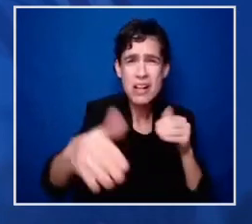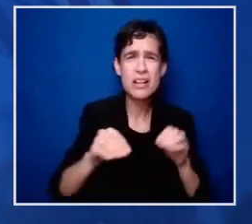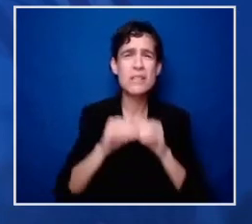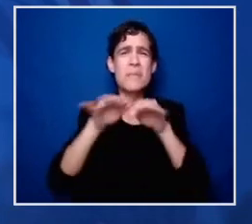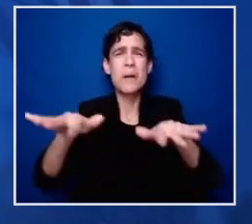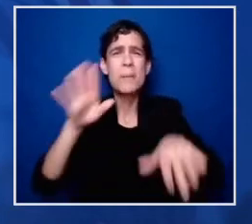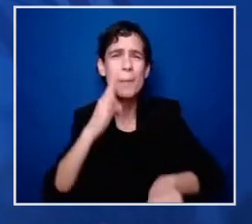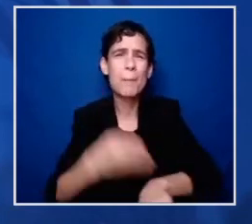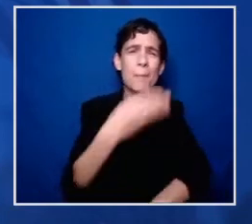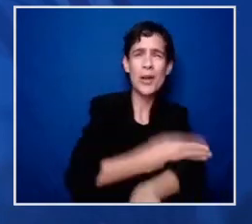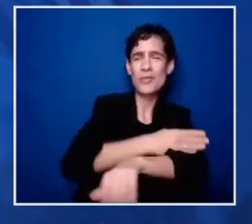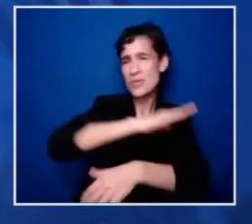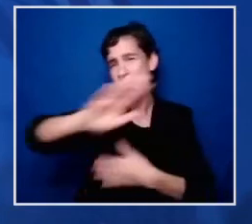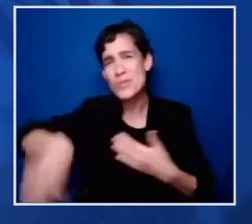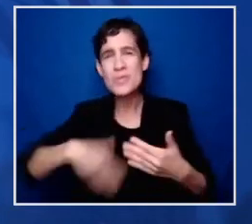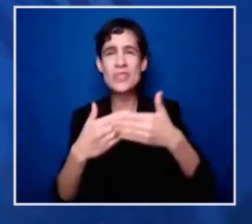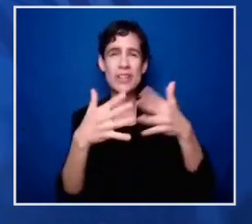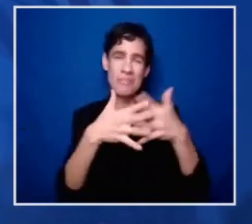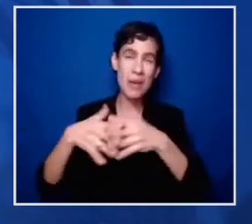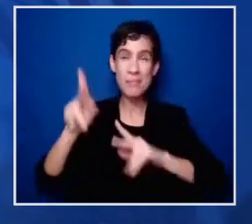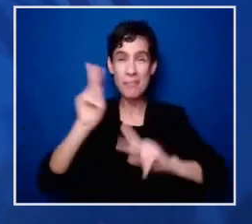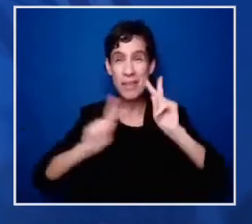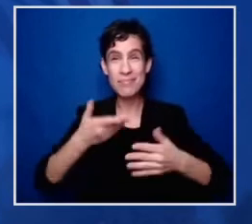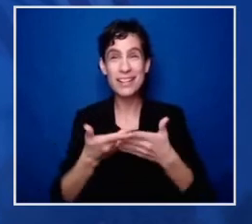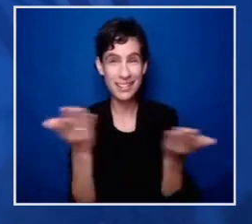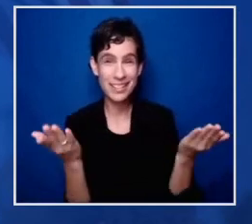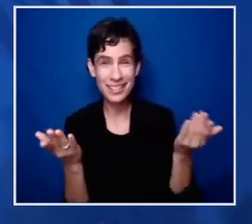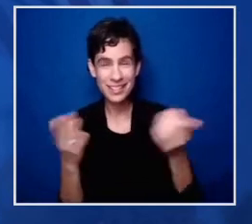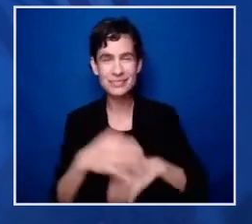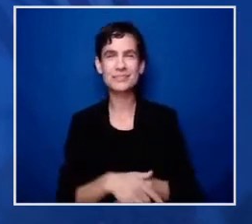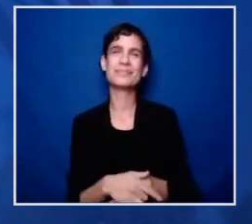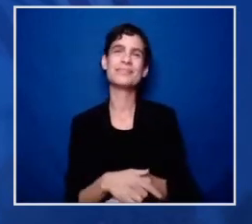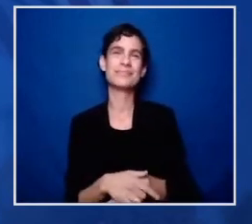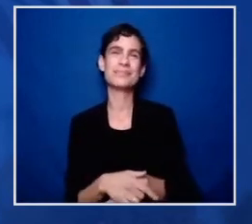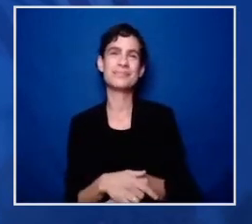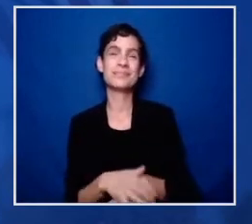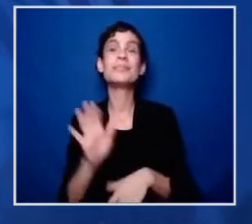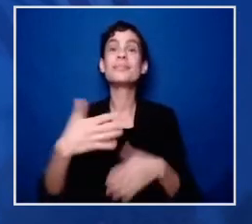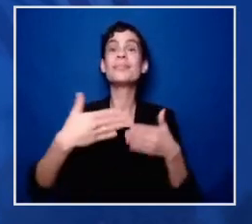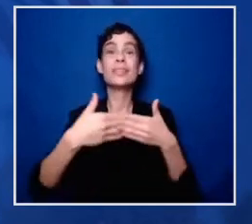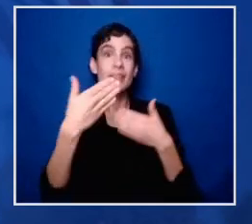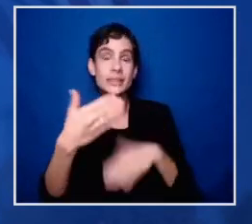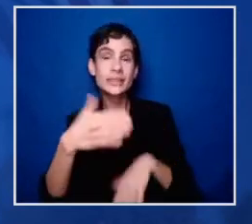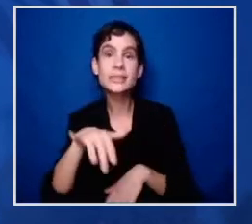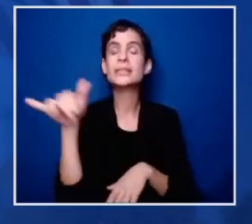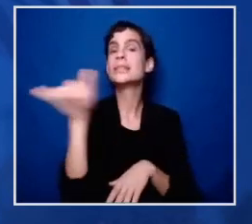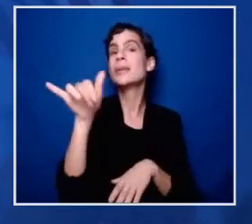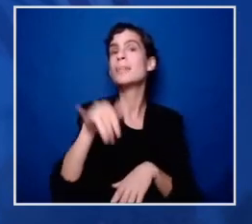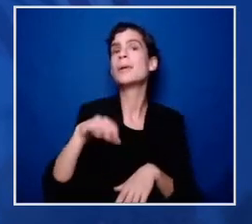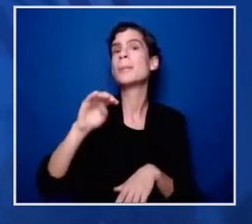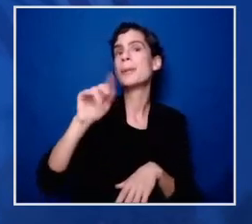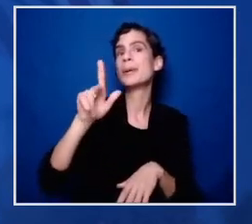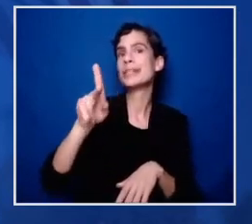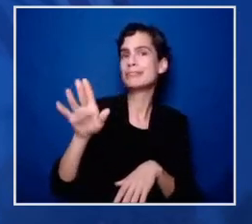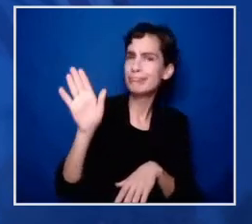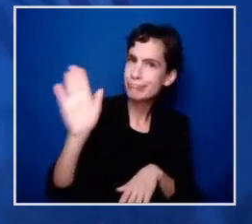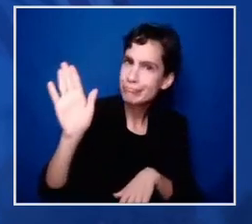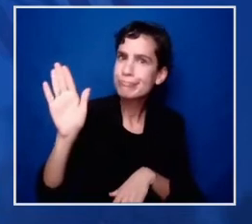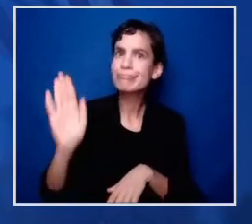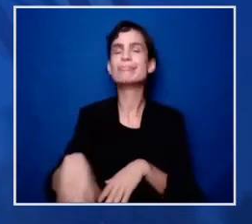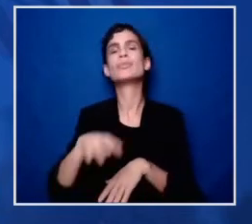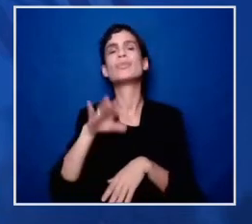King, our next speaker uses the pulpit to talk to her congregation about community organizing, legislative advocacy, and